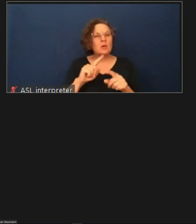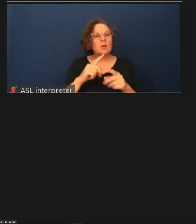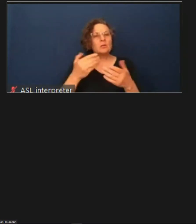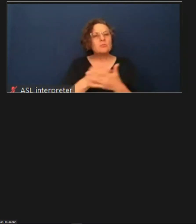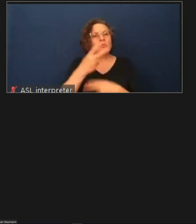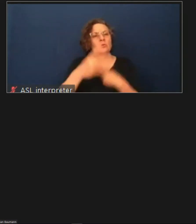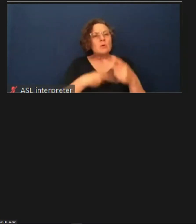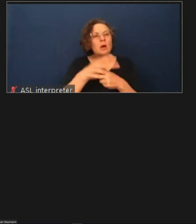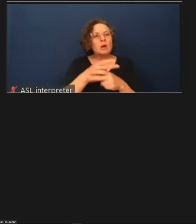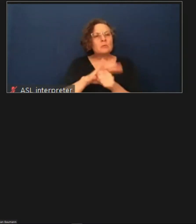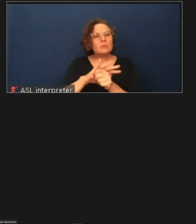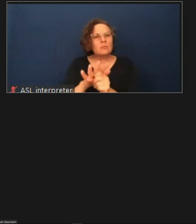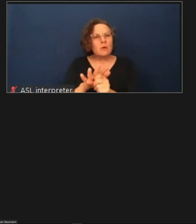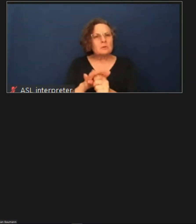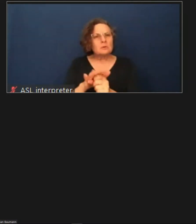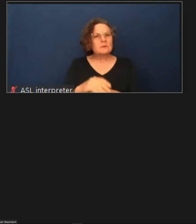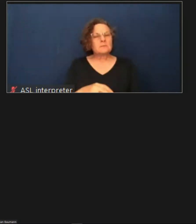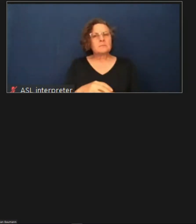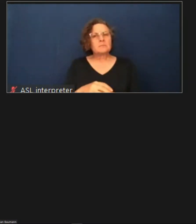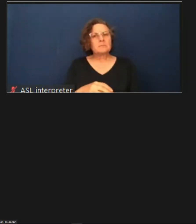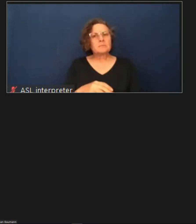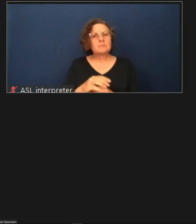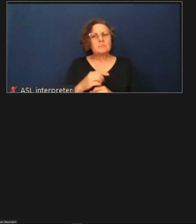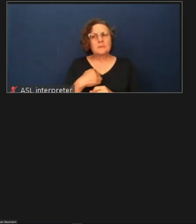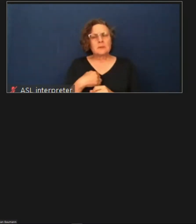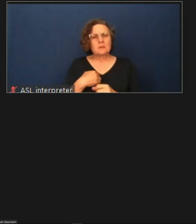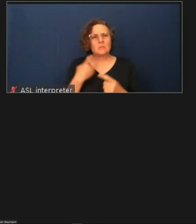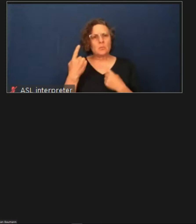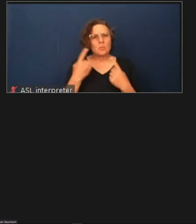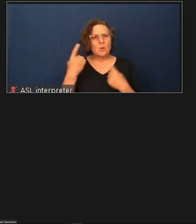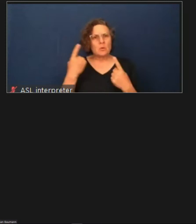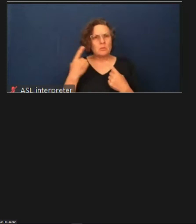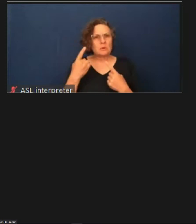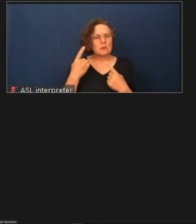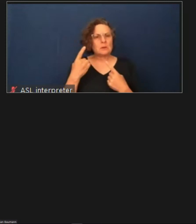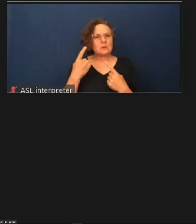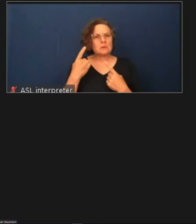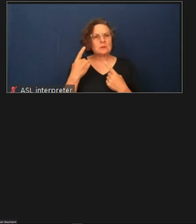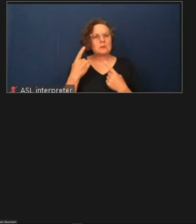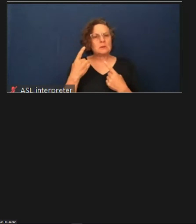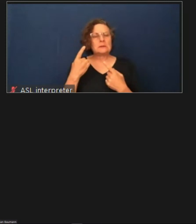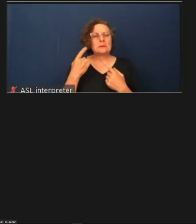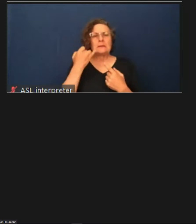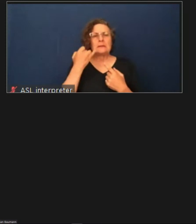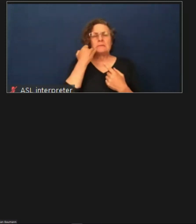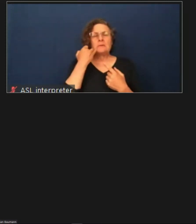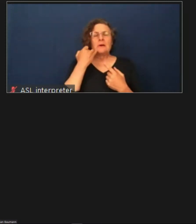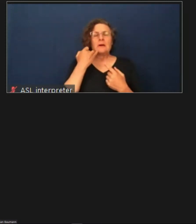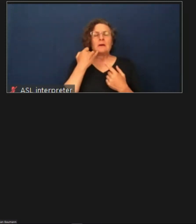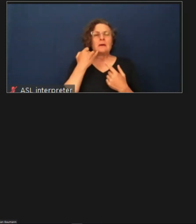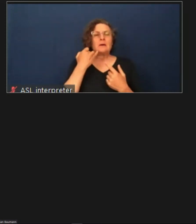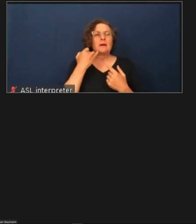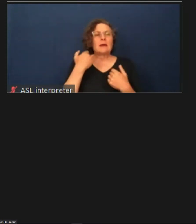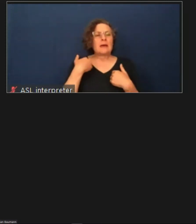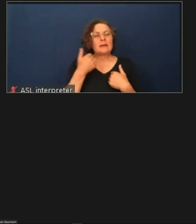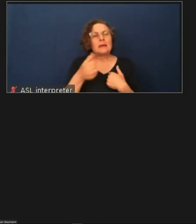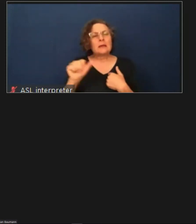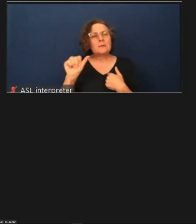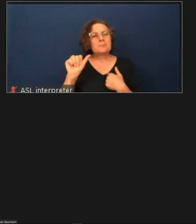So I'm just wondering if you've had any, and so I'm sorry, I came in a bit late, so I'm sorry if you already addressed this. If you've had